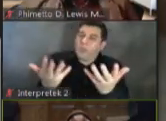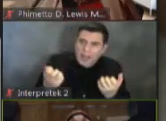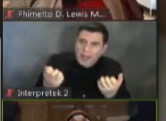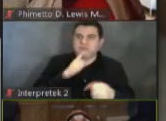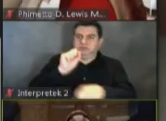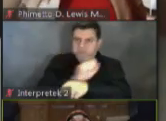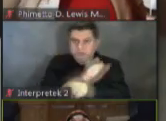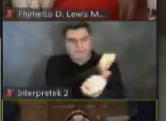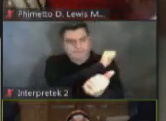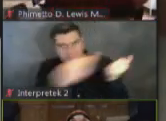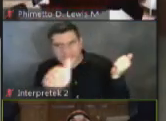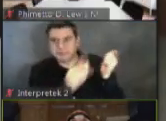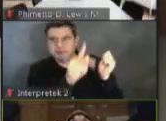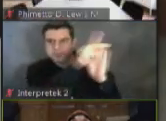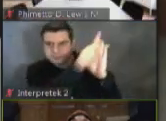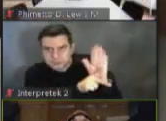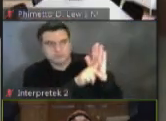there's implementation.